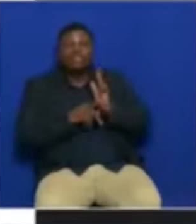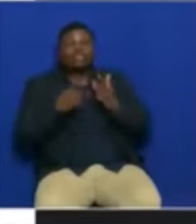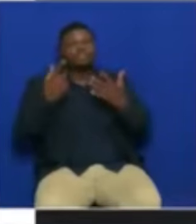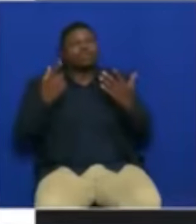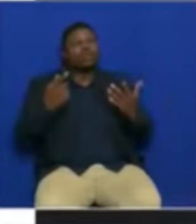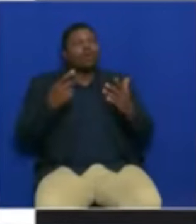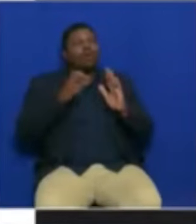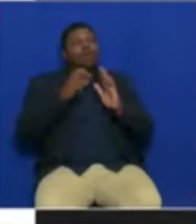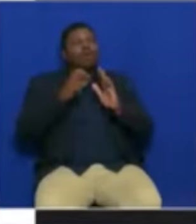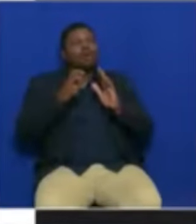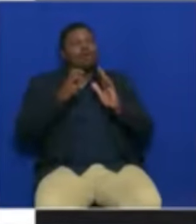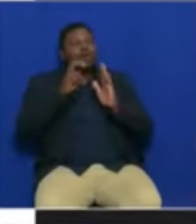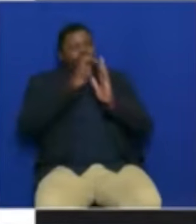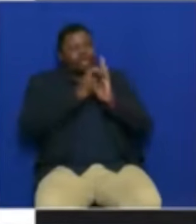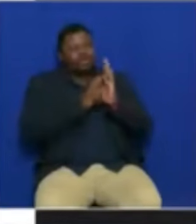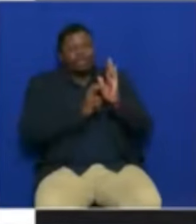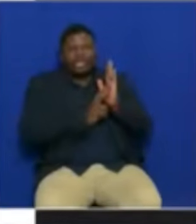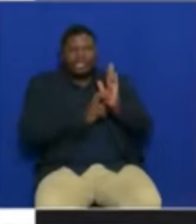us towards?